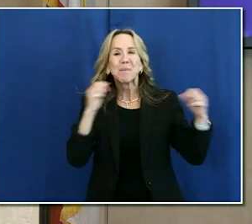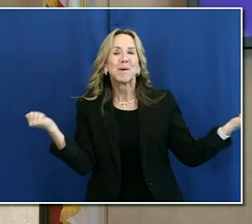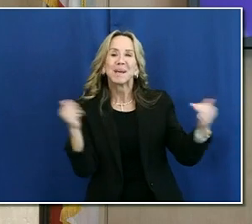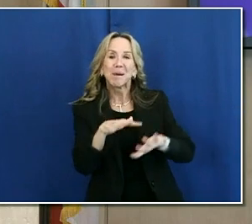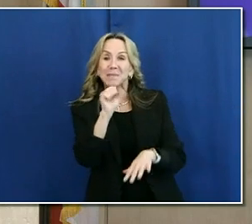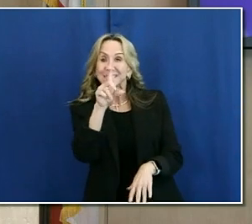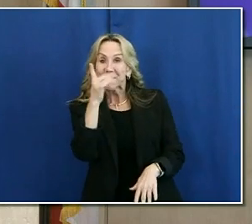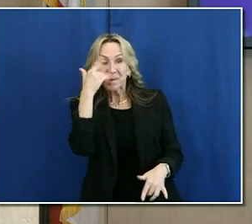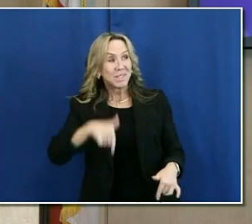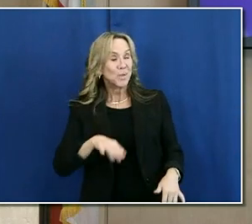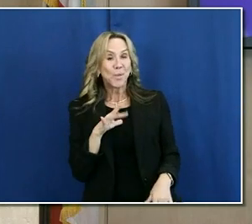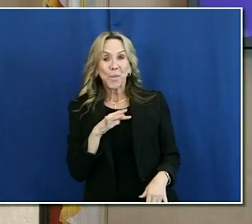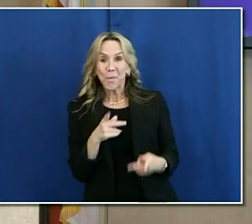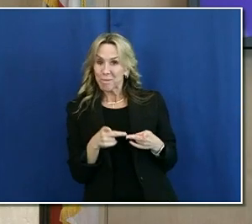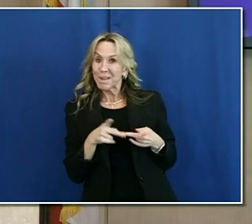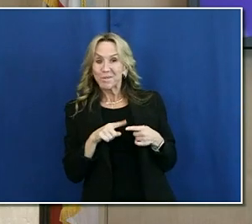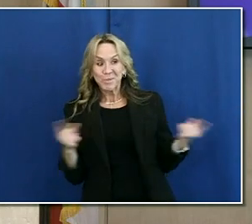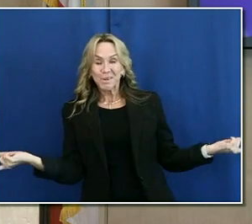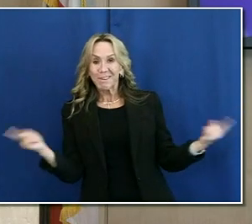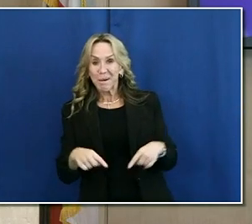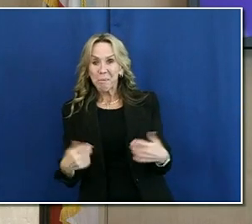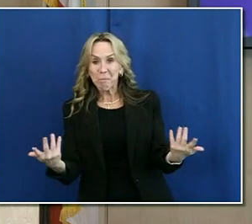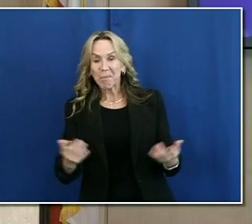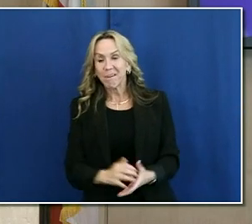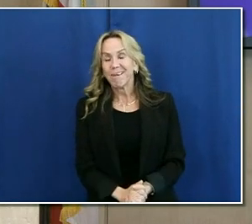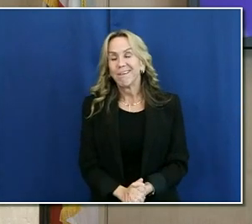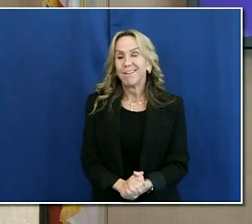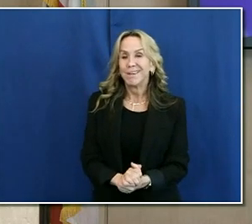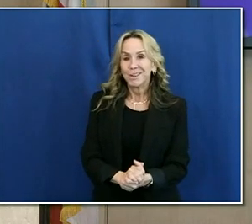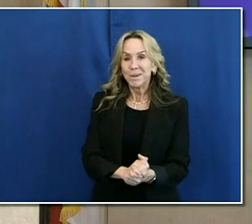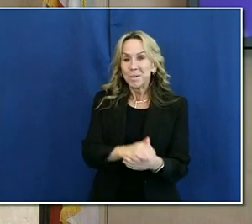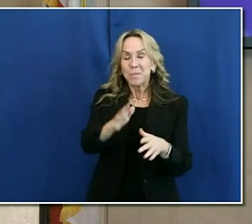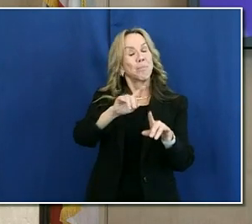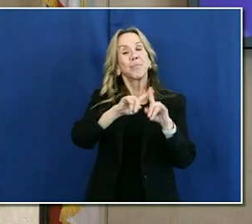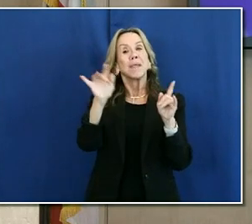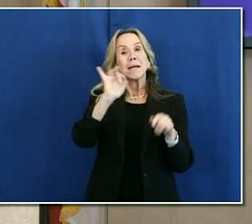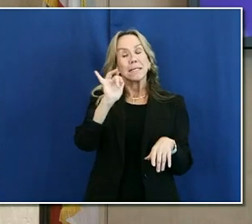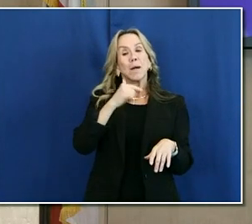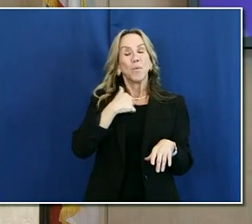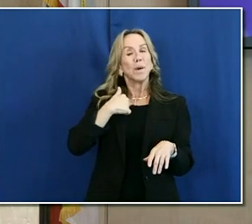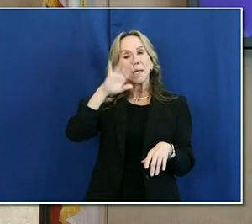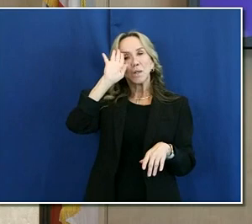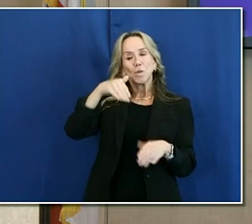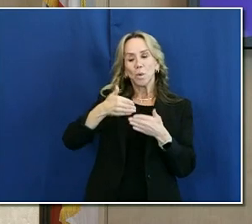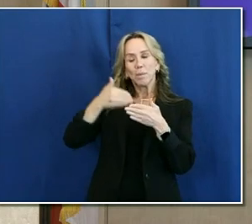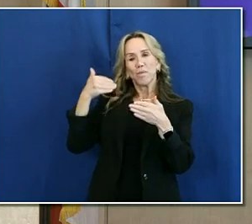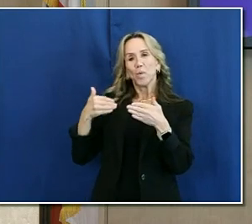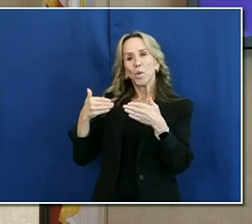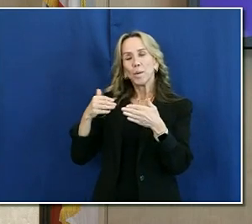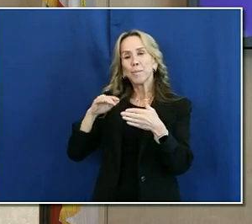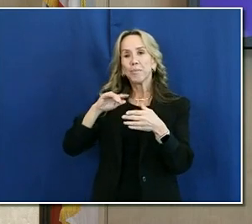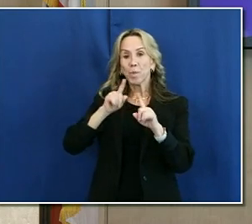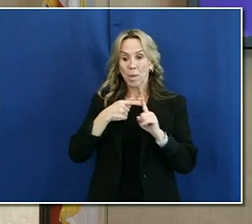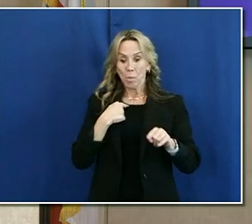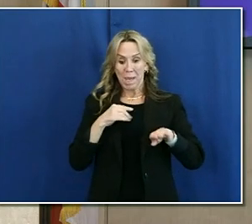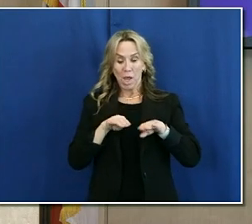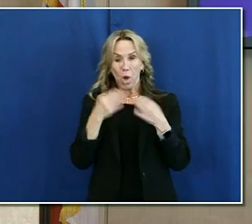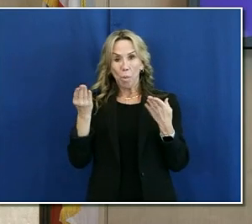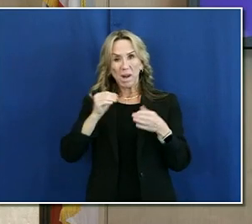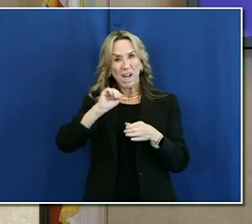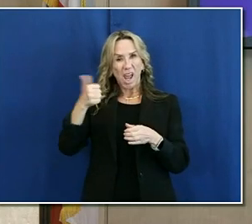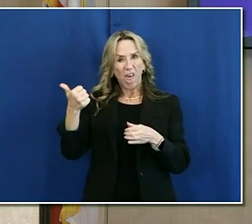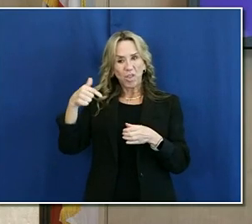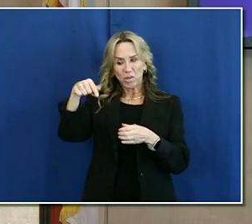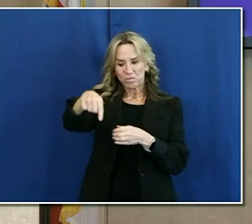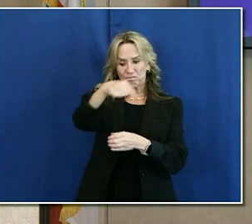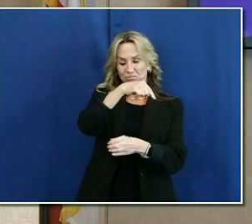wonderful place to come. It's also a reality that we faced previously when we were open, when surrounding counties were not, that